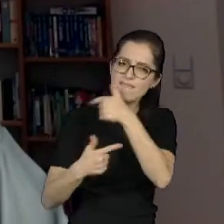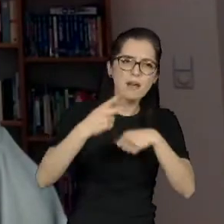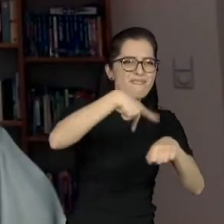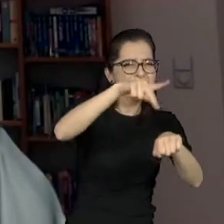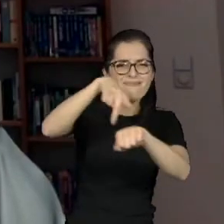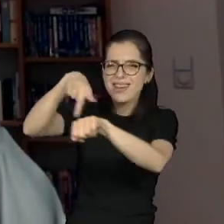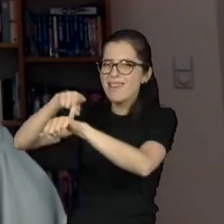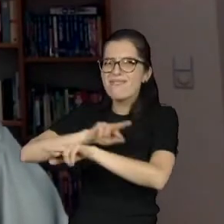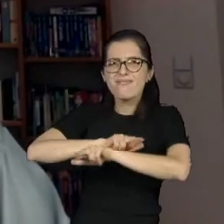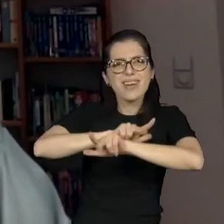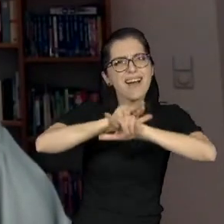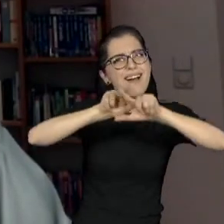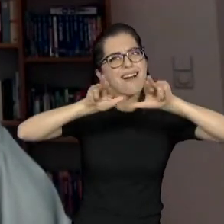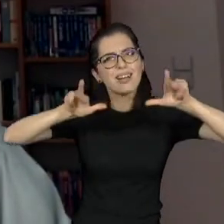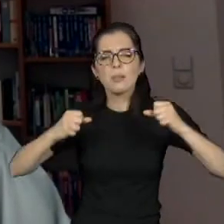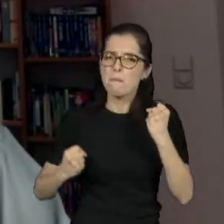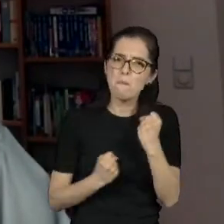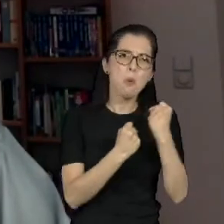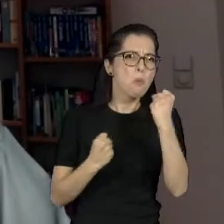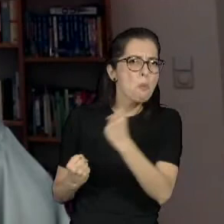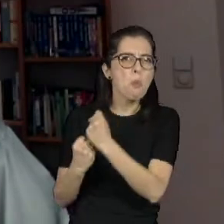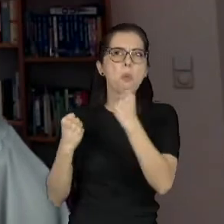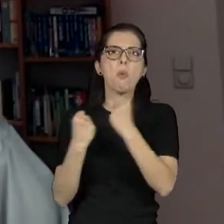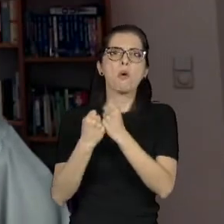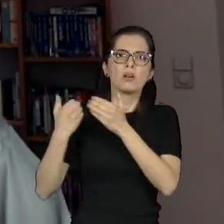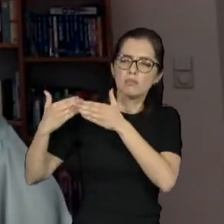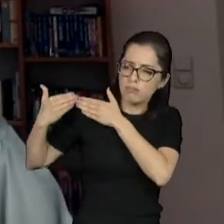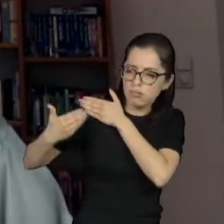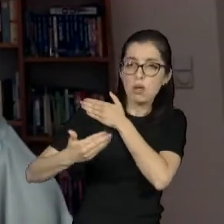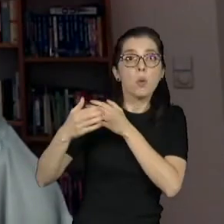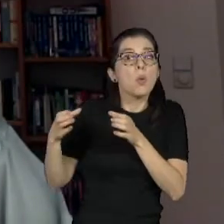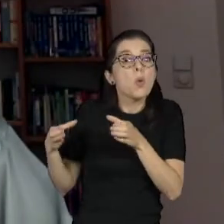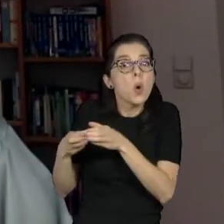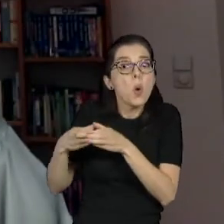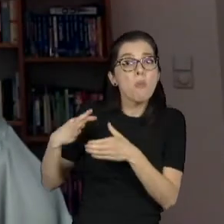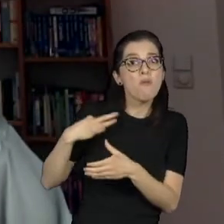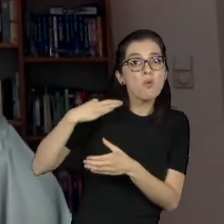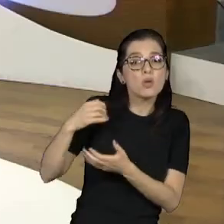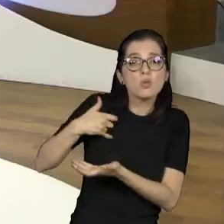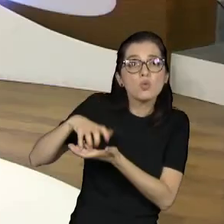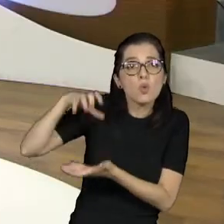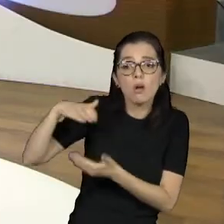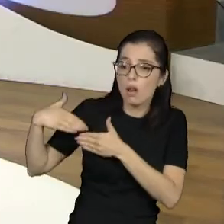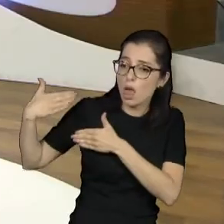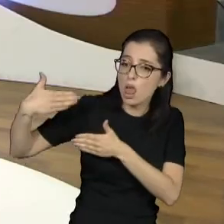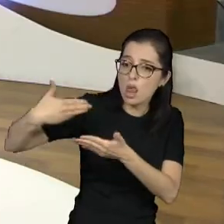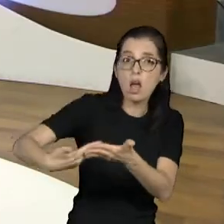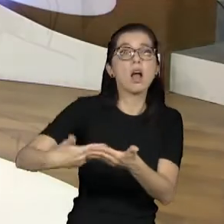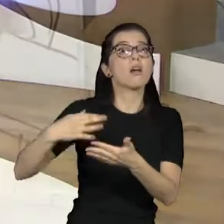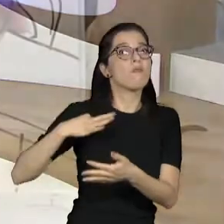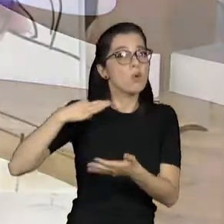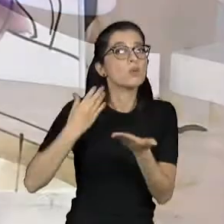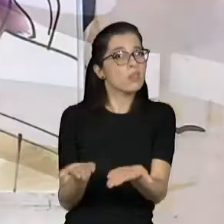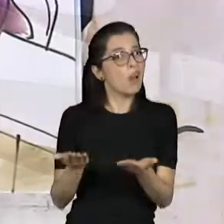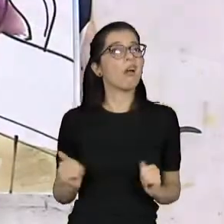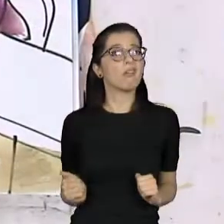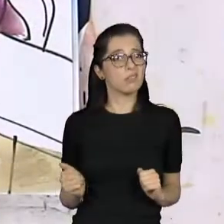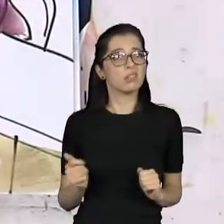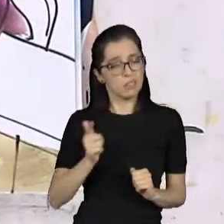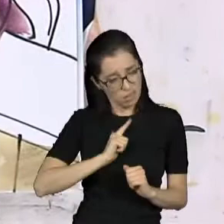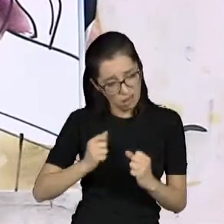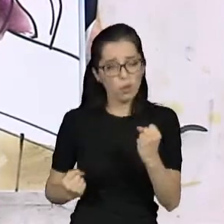different countries to support everything from, our volunteers